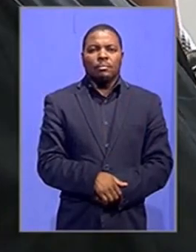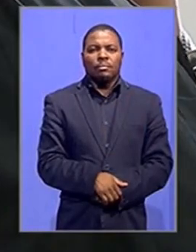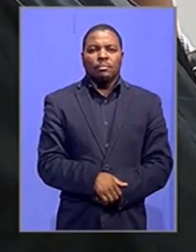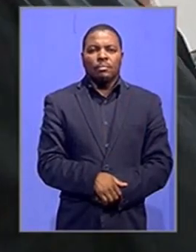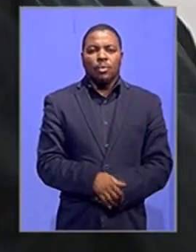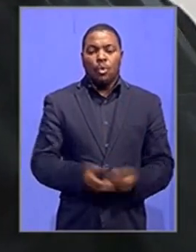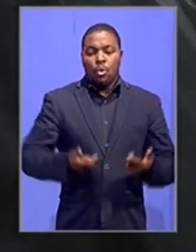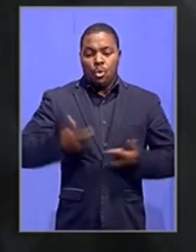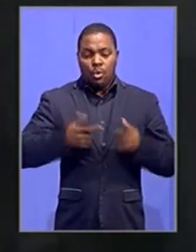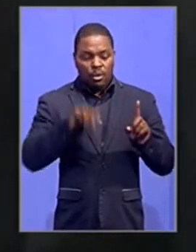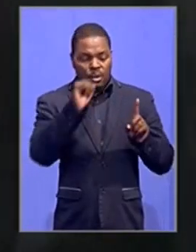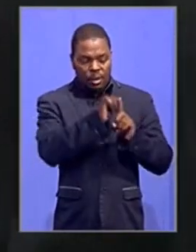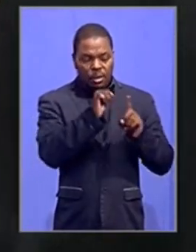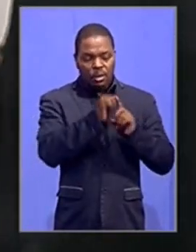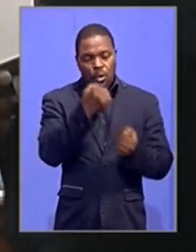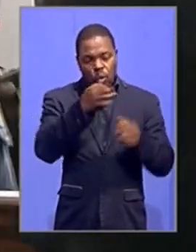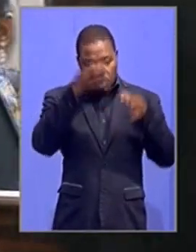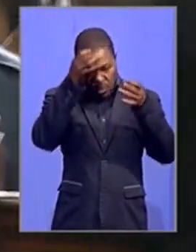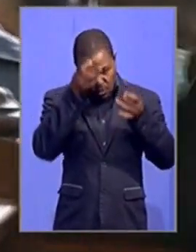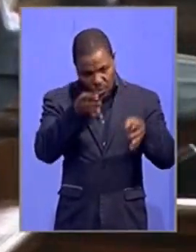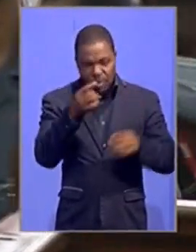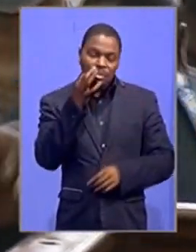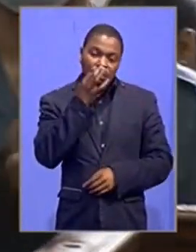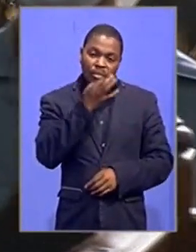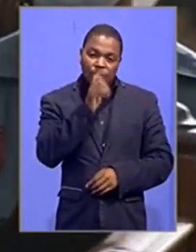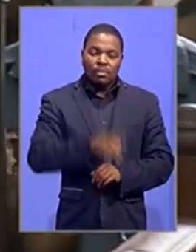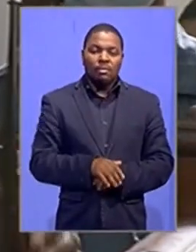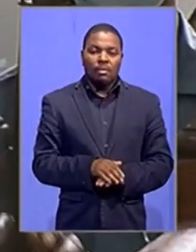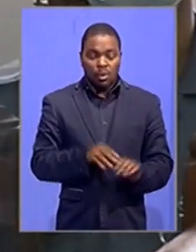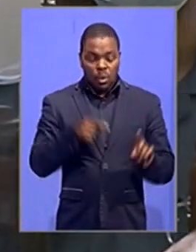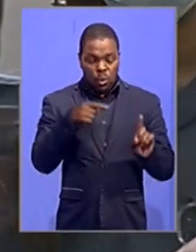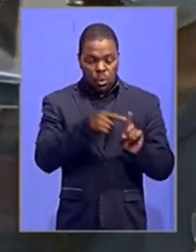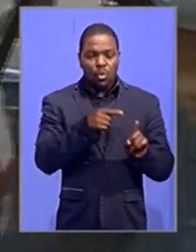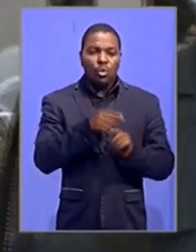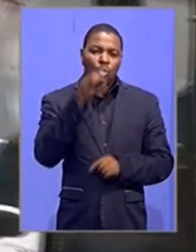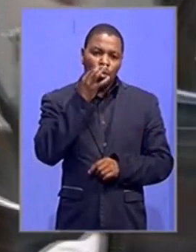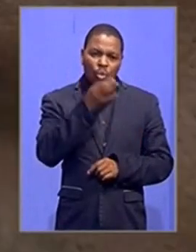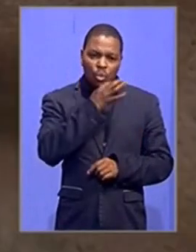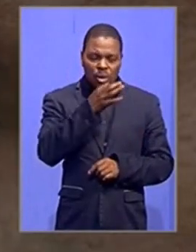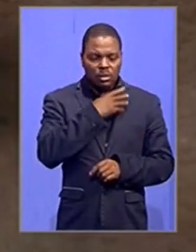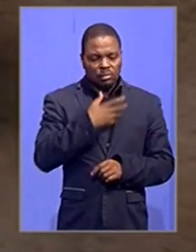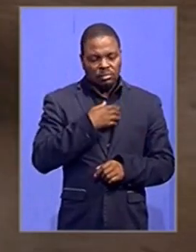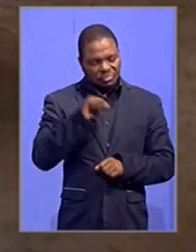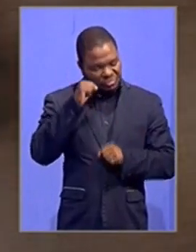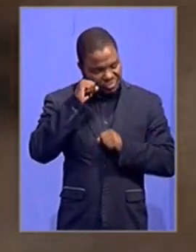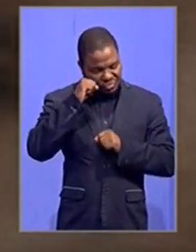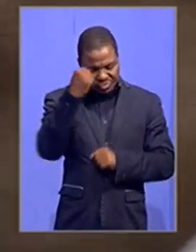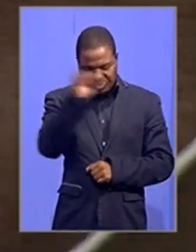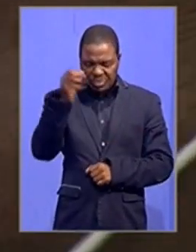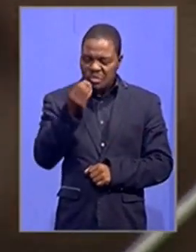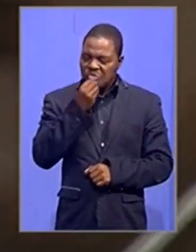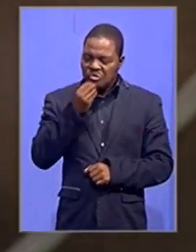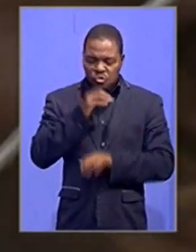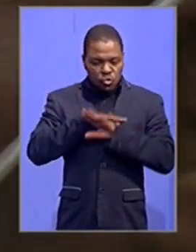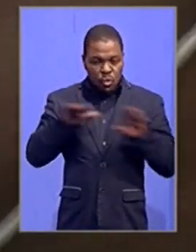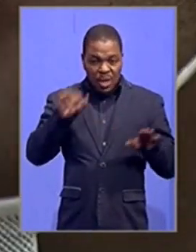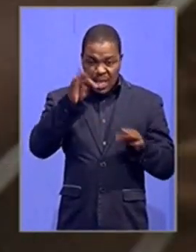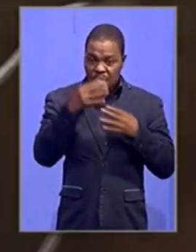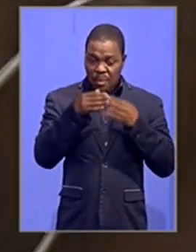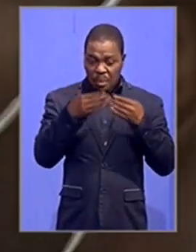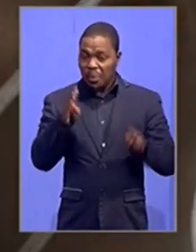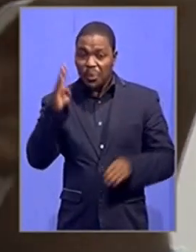Babueledi ba gagwe ba boleletse kgotlatshekelo gore Mafe a re o tla tsena mo strikeng sa go itima dijo fa sa gololwe. A